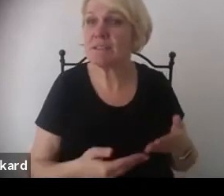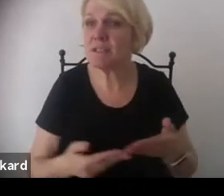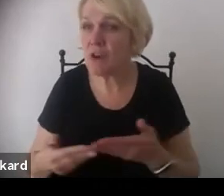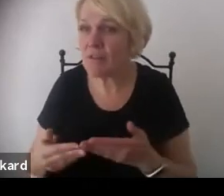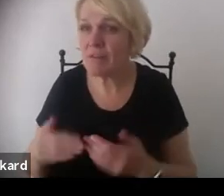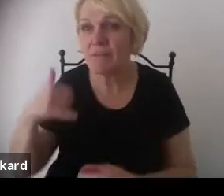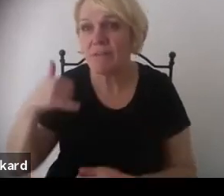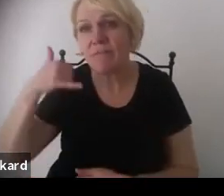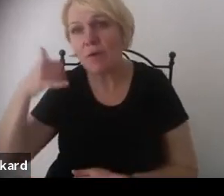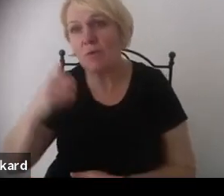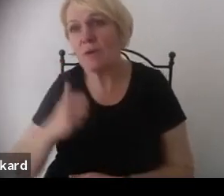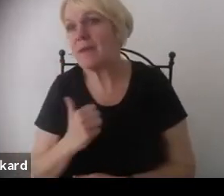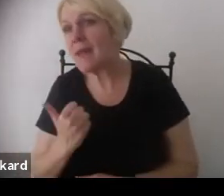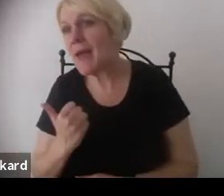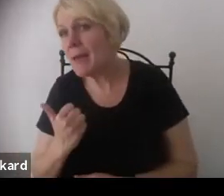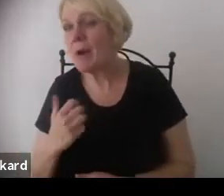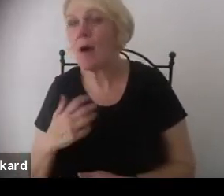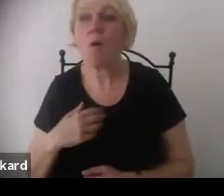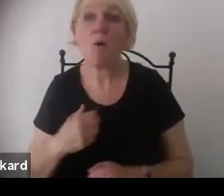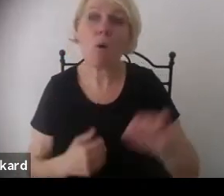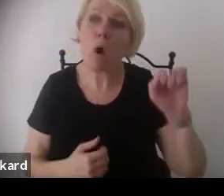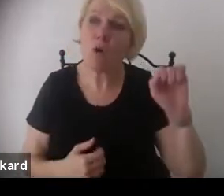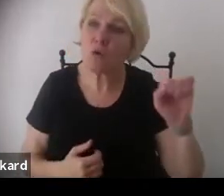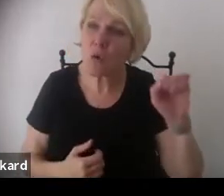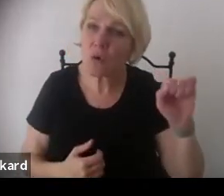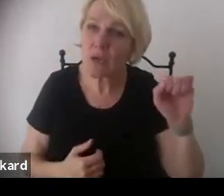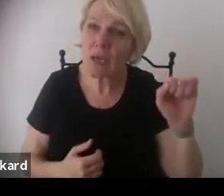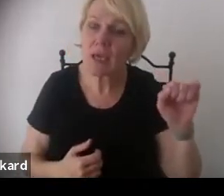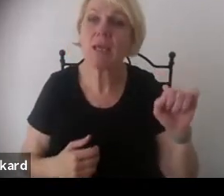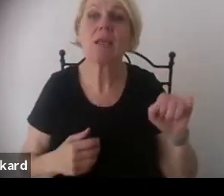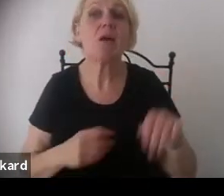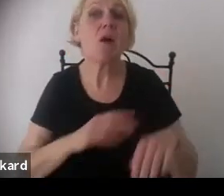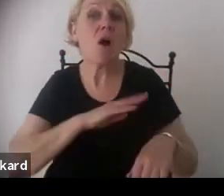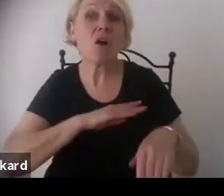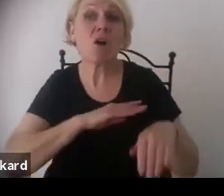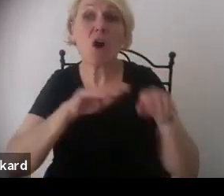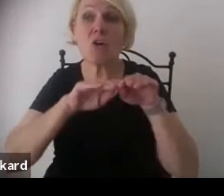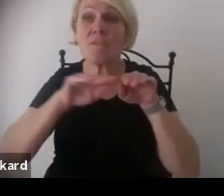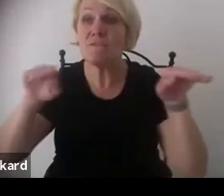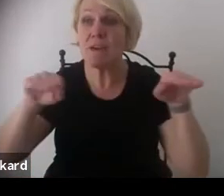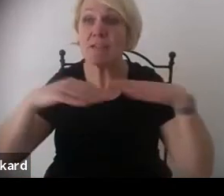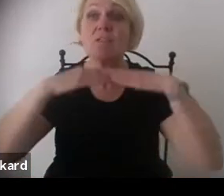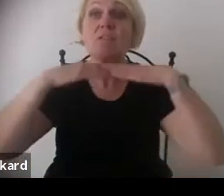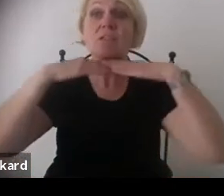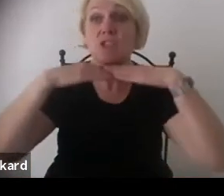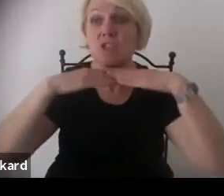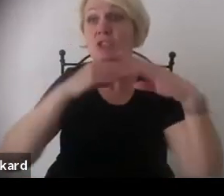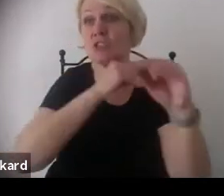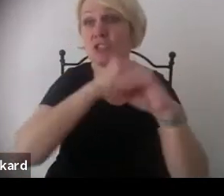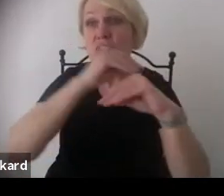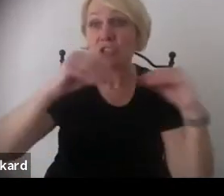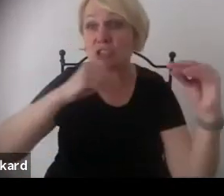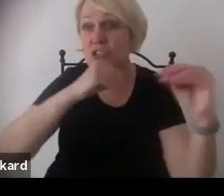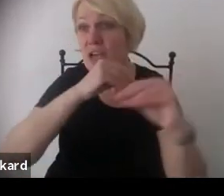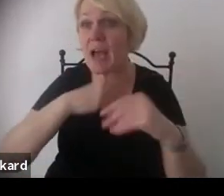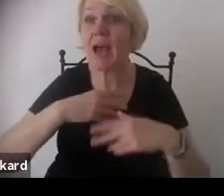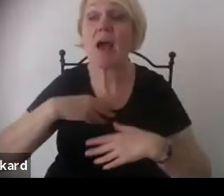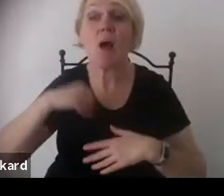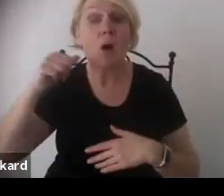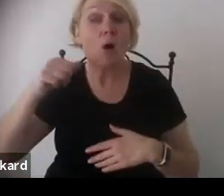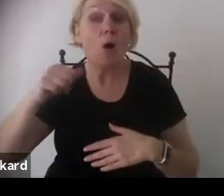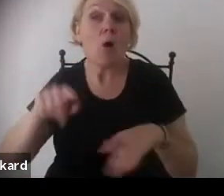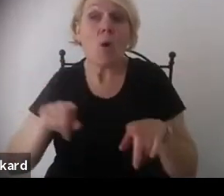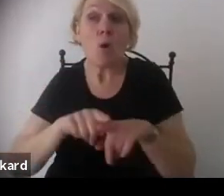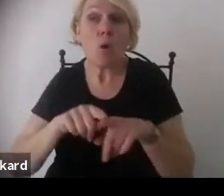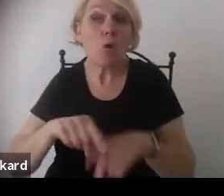just having a chat with them over their garden, or I'm just conscious again for the deaf, if they can communicate amongst themselves in their